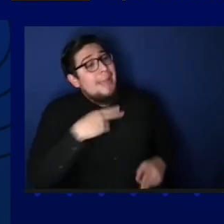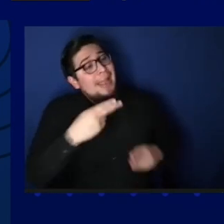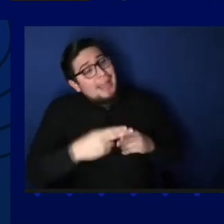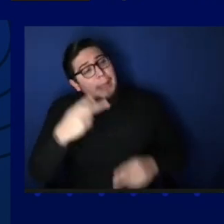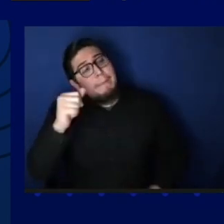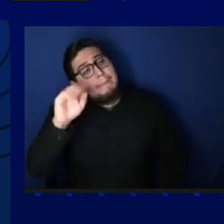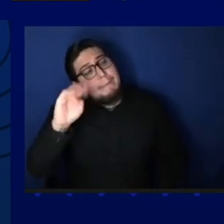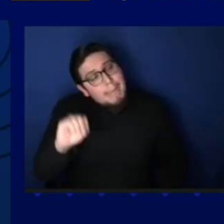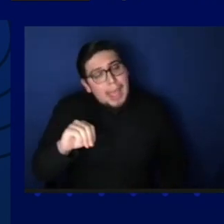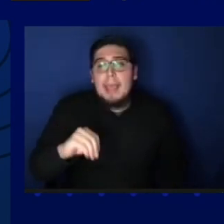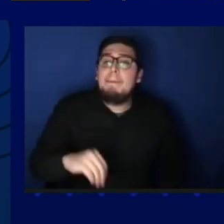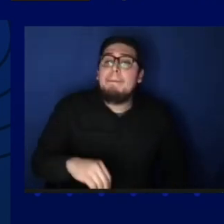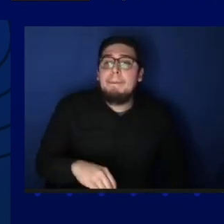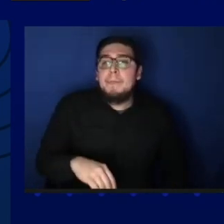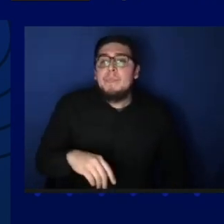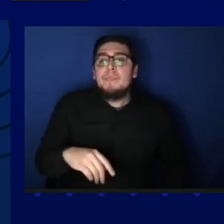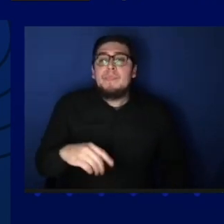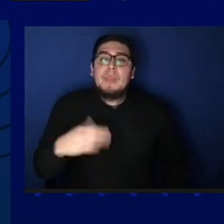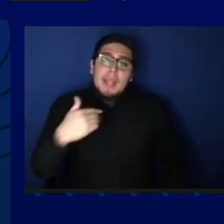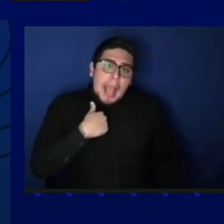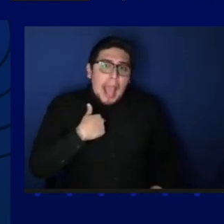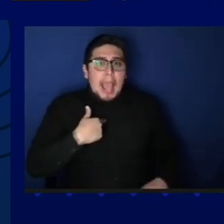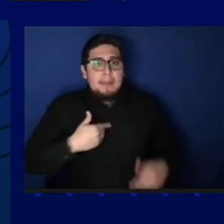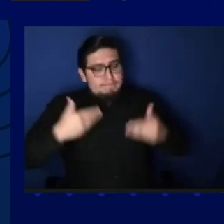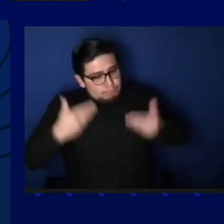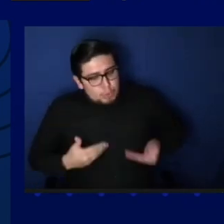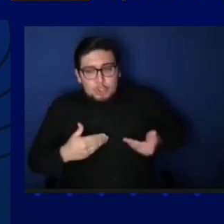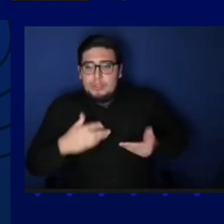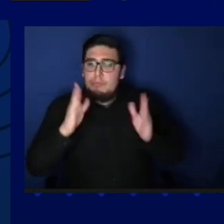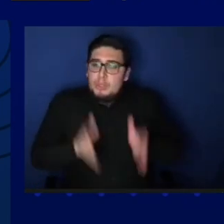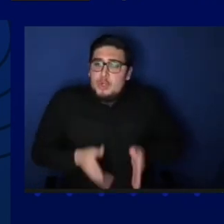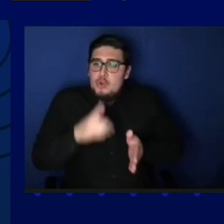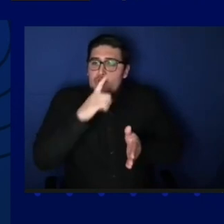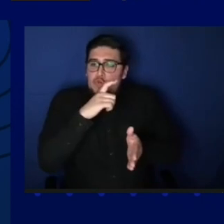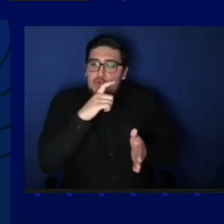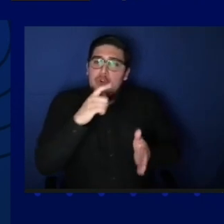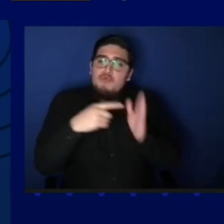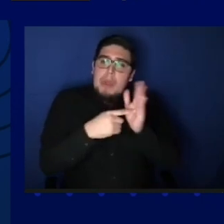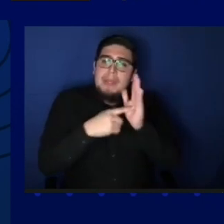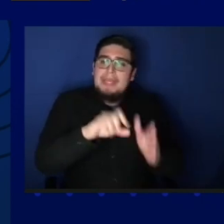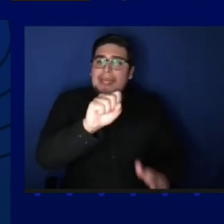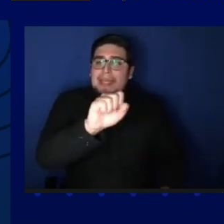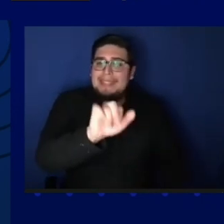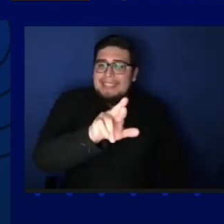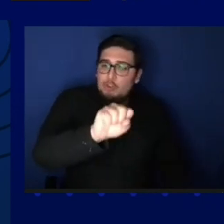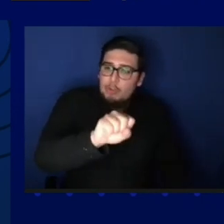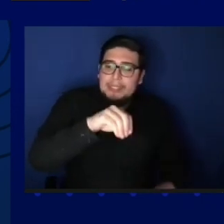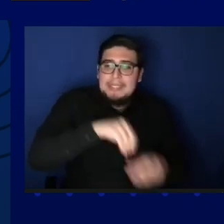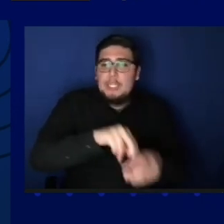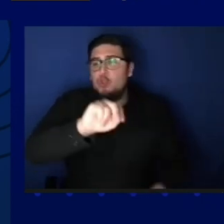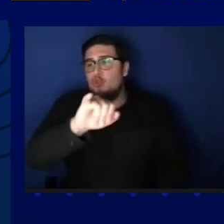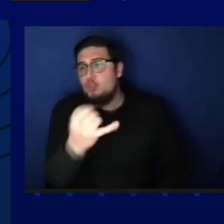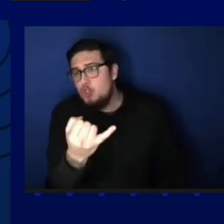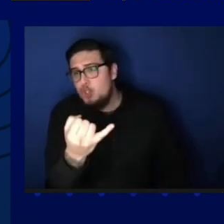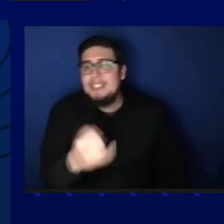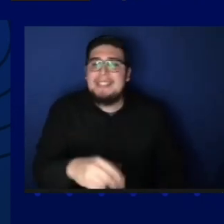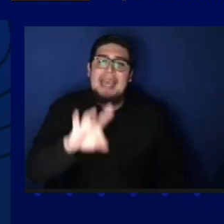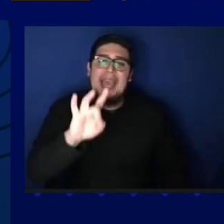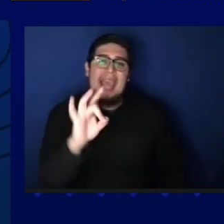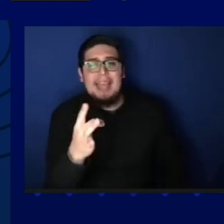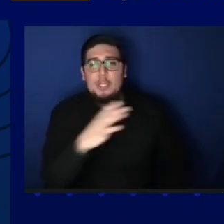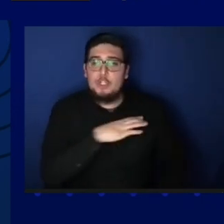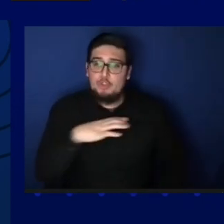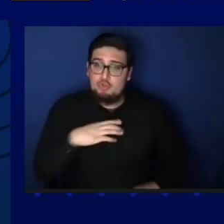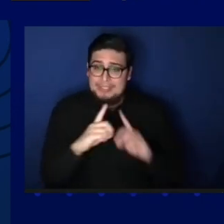Palma. I am a constituent of Representative Cires district here in New Jersey 8. I'm also a military